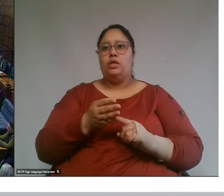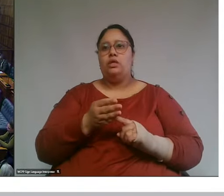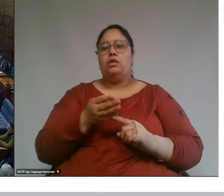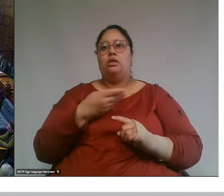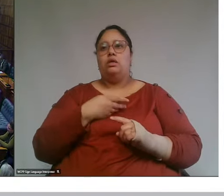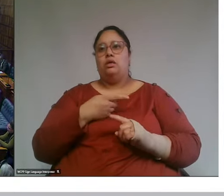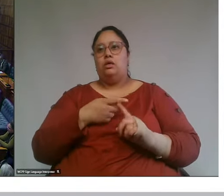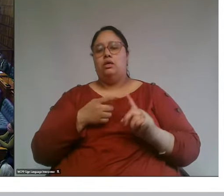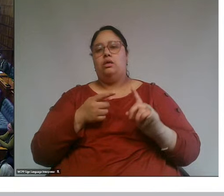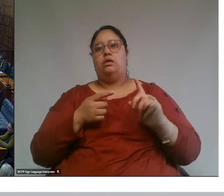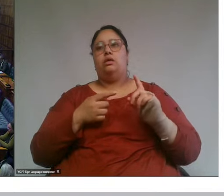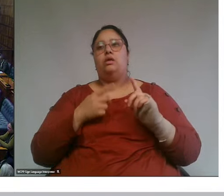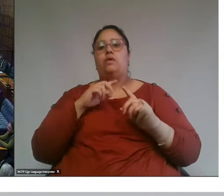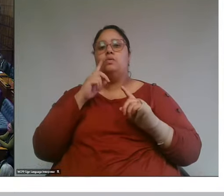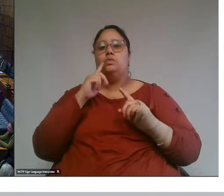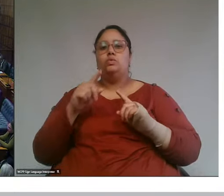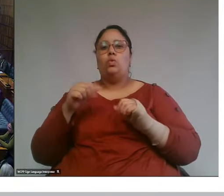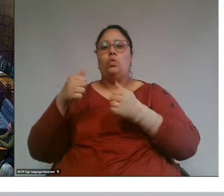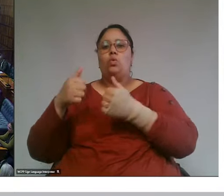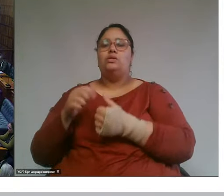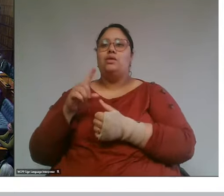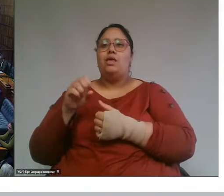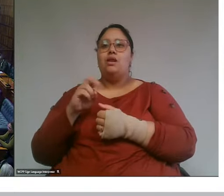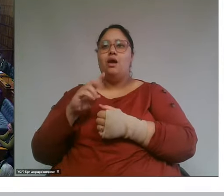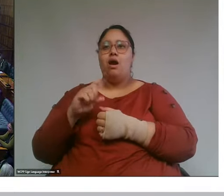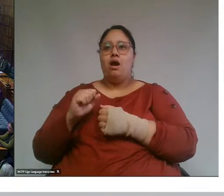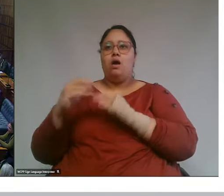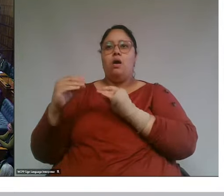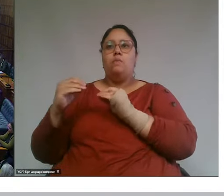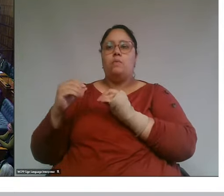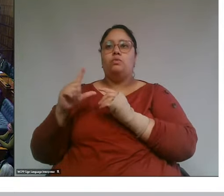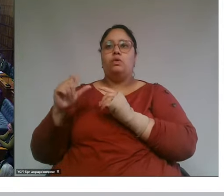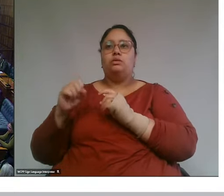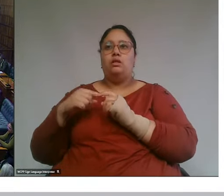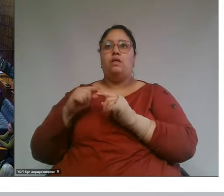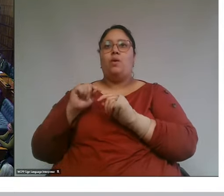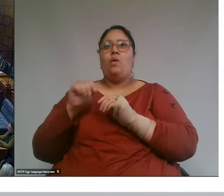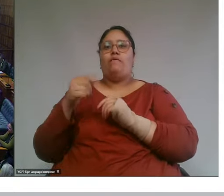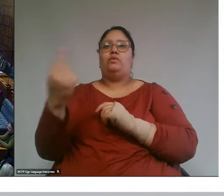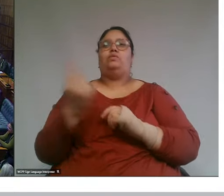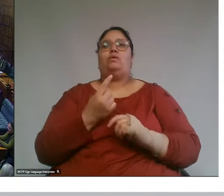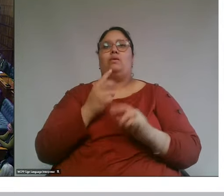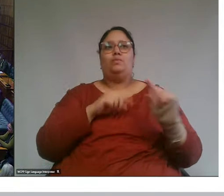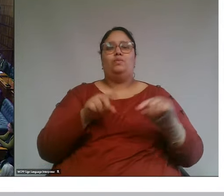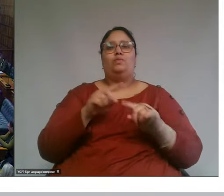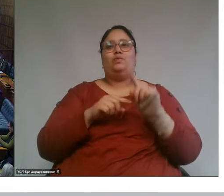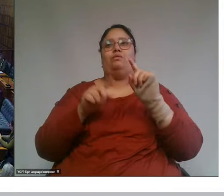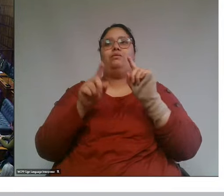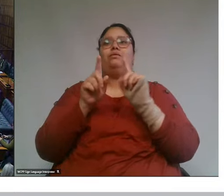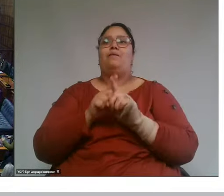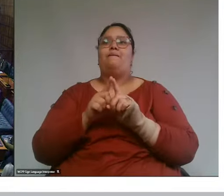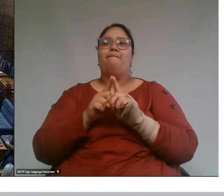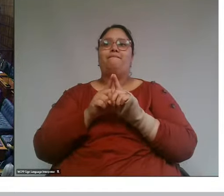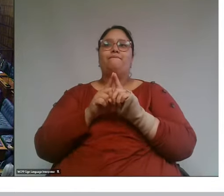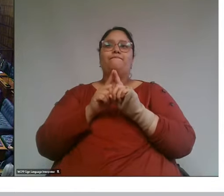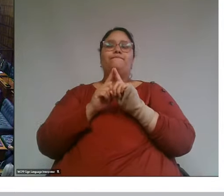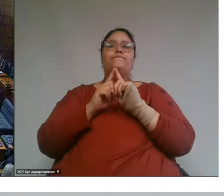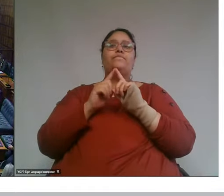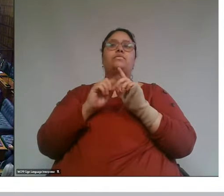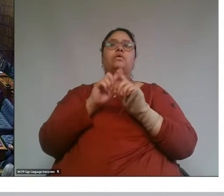impact evaluation of this department my other question to to to to